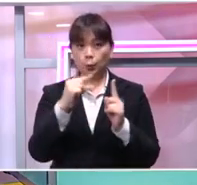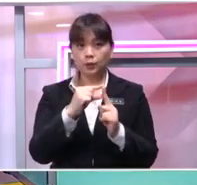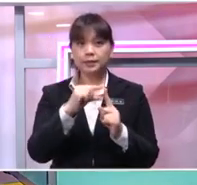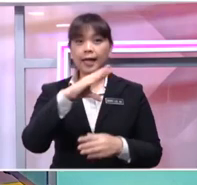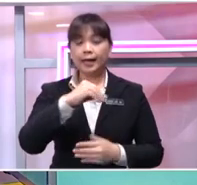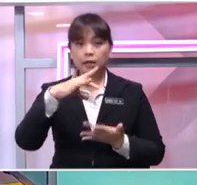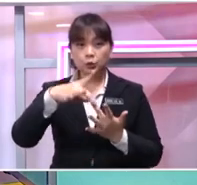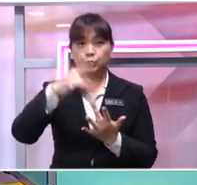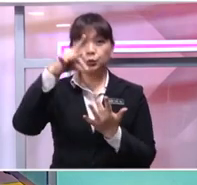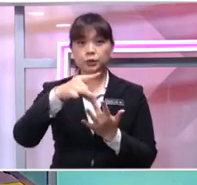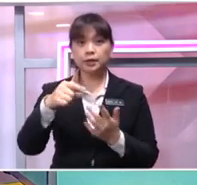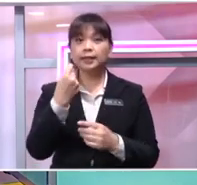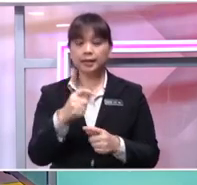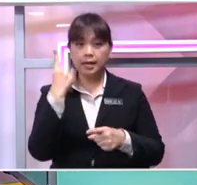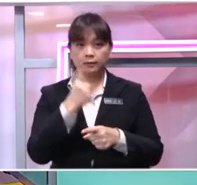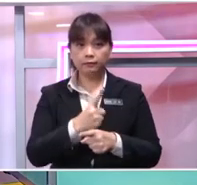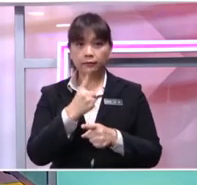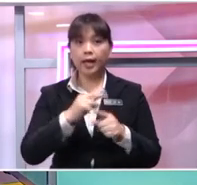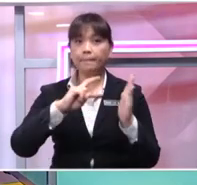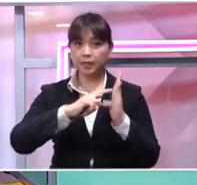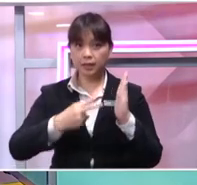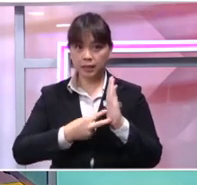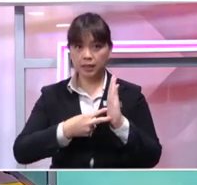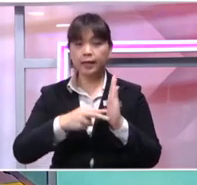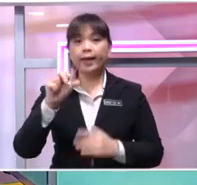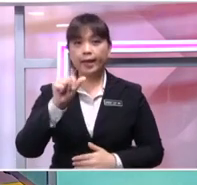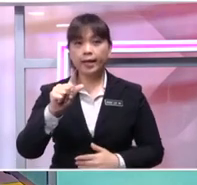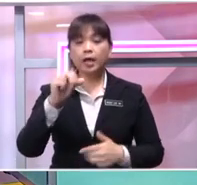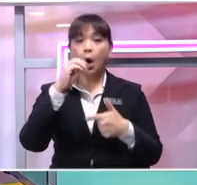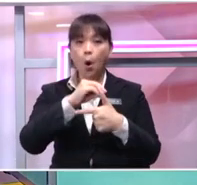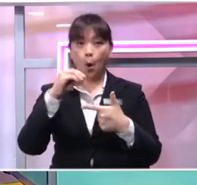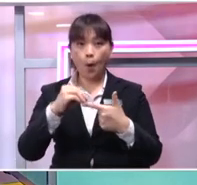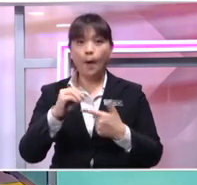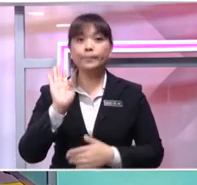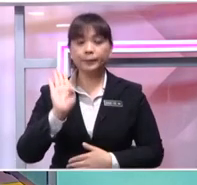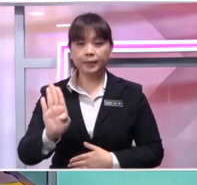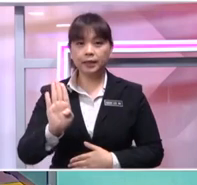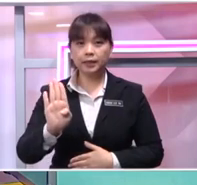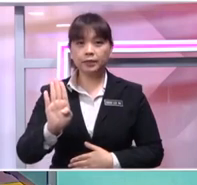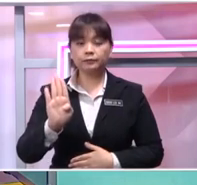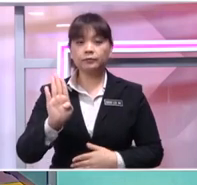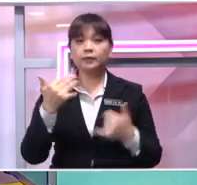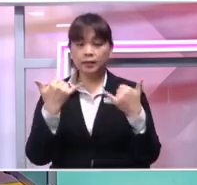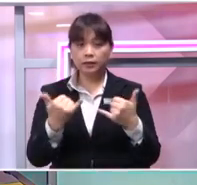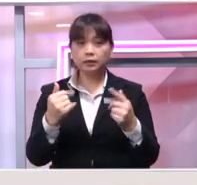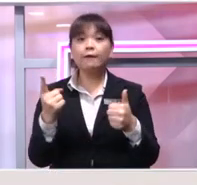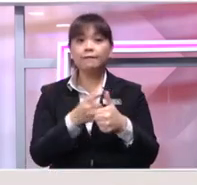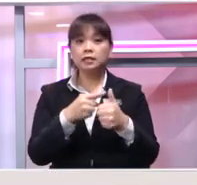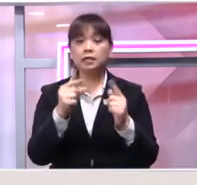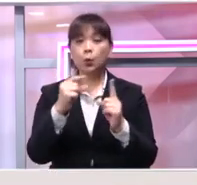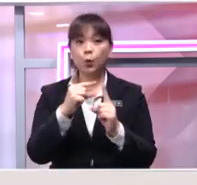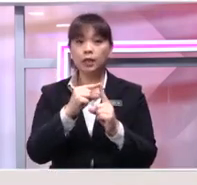meaning, or A or B. Okay. So draw back. The first one is